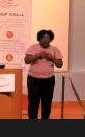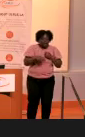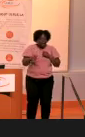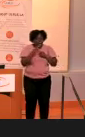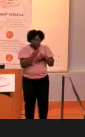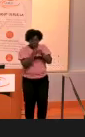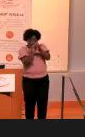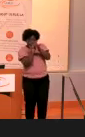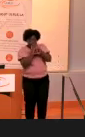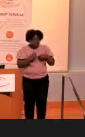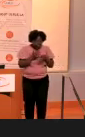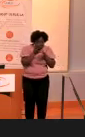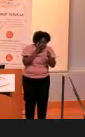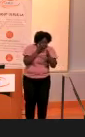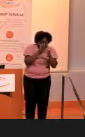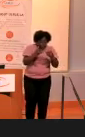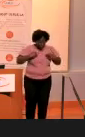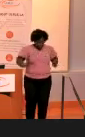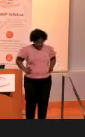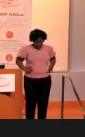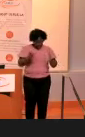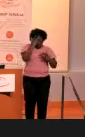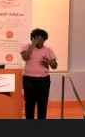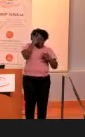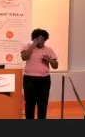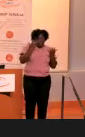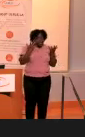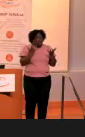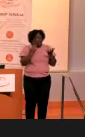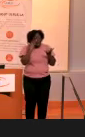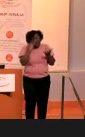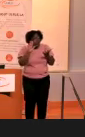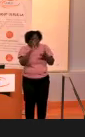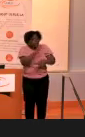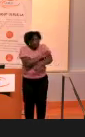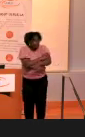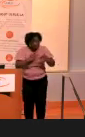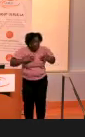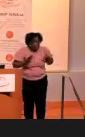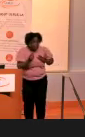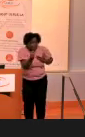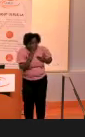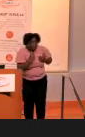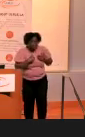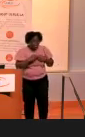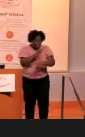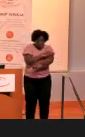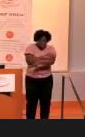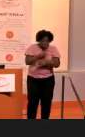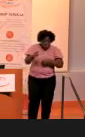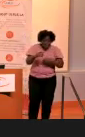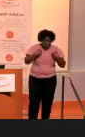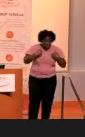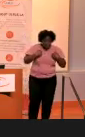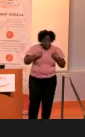visits with my patients who've had kidney disease, I always want to know what their blood pressure is. And I want them to have a blood pressure cuff, because